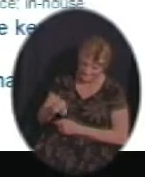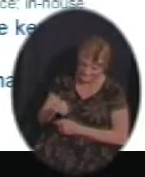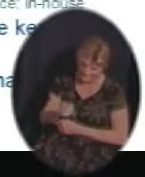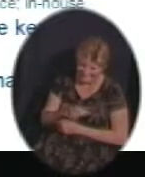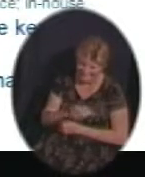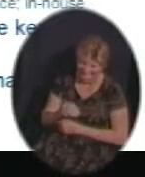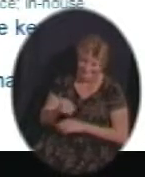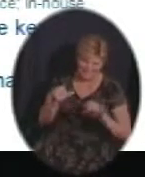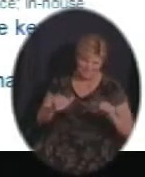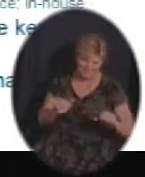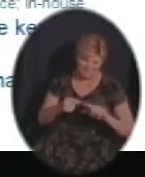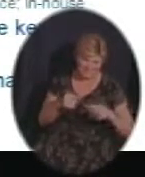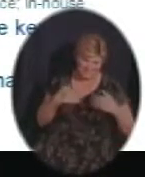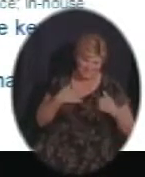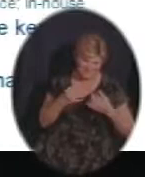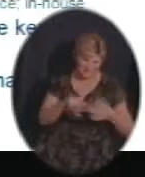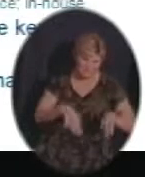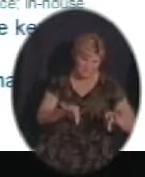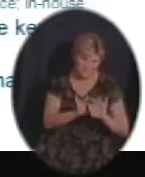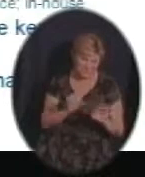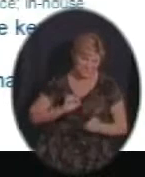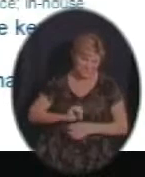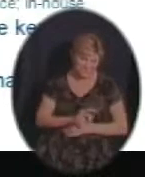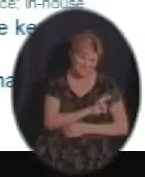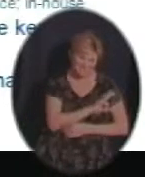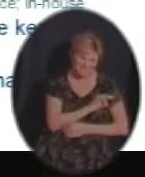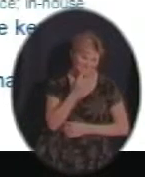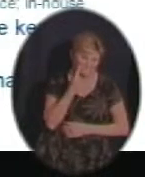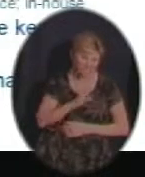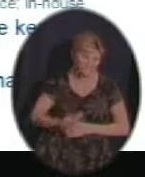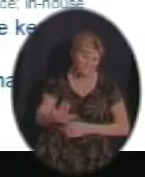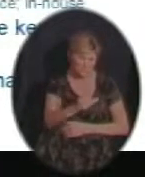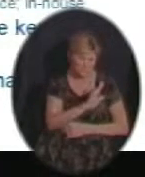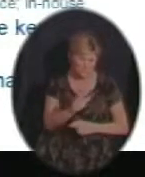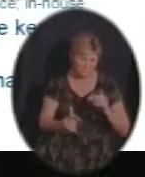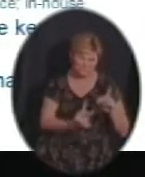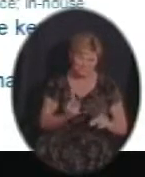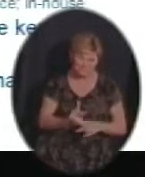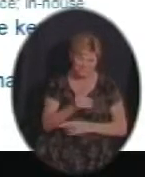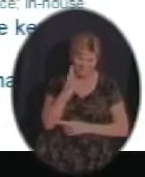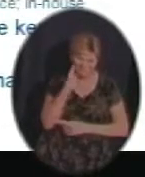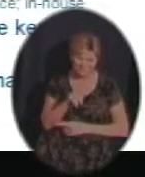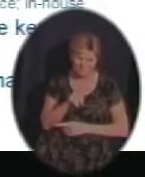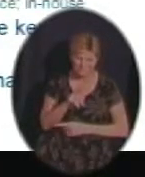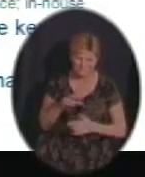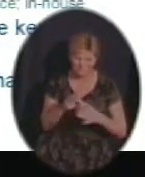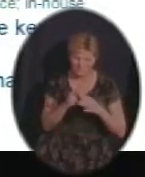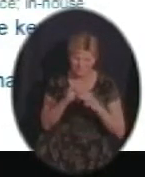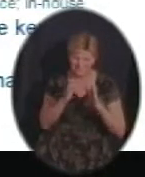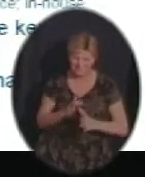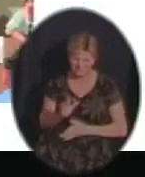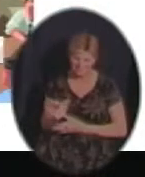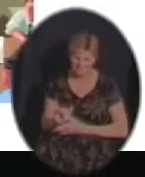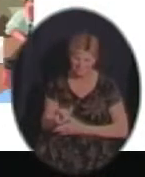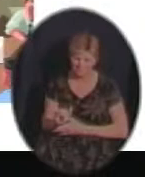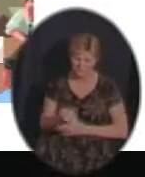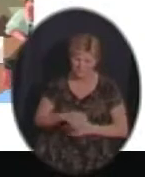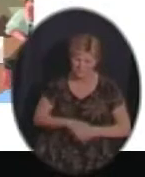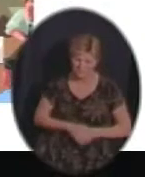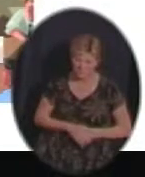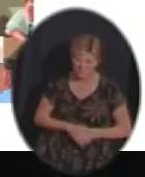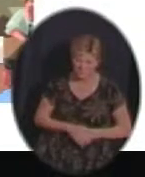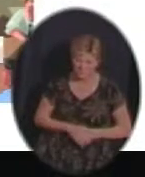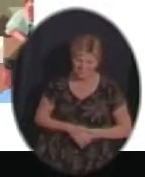key support staff for both your clerical people here as well as the building facilitators as well. See if this works. There it